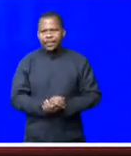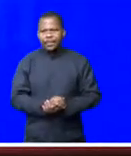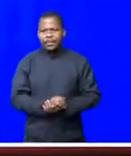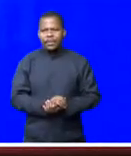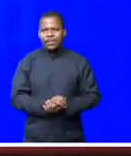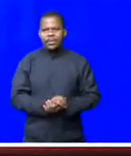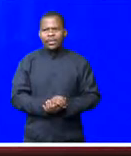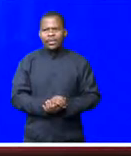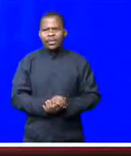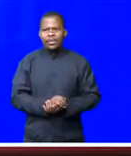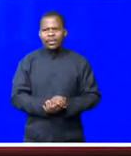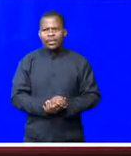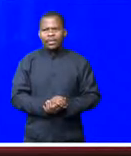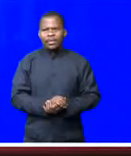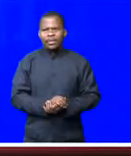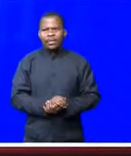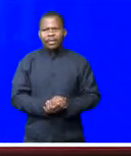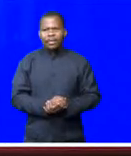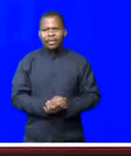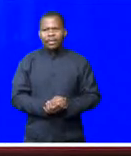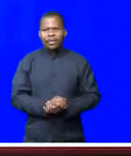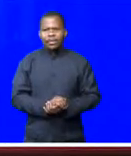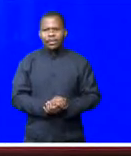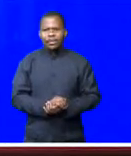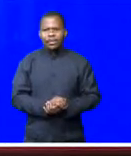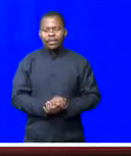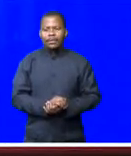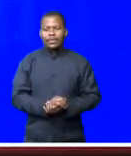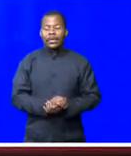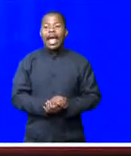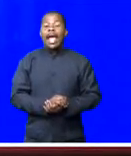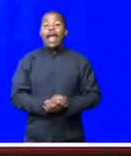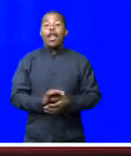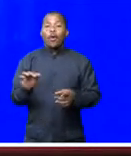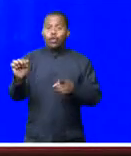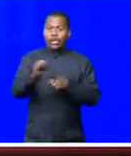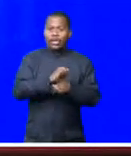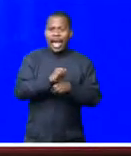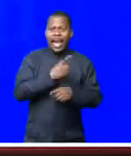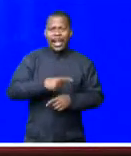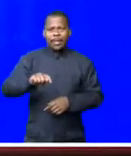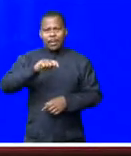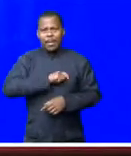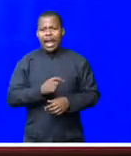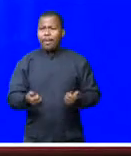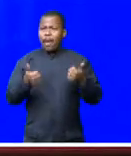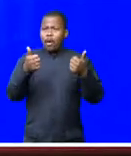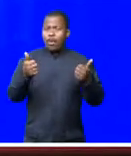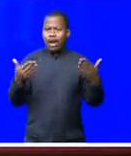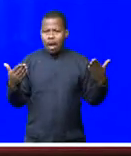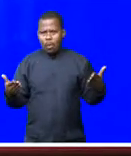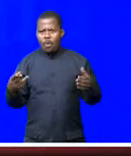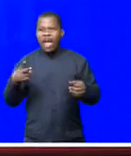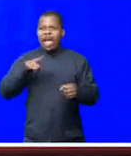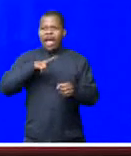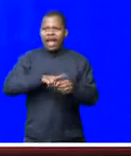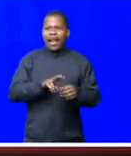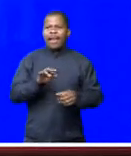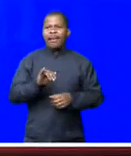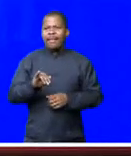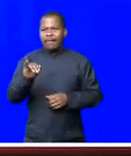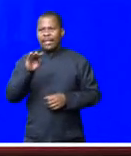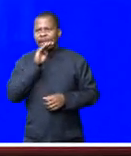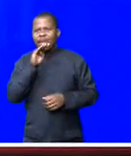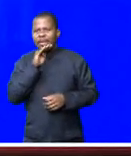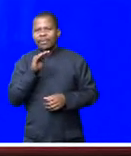So my first season in Spain has been quite good, to be honest. Even though it took me a while to cope into the